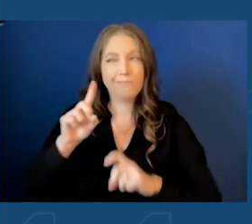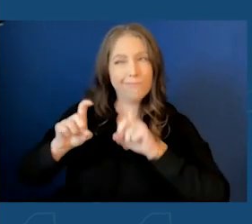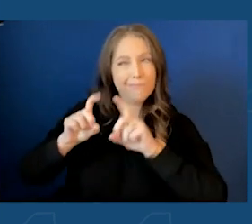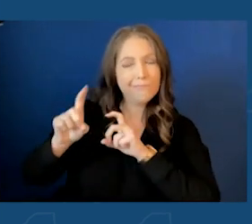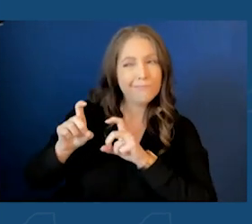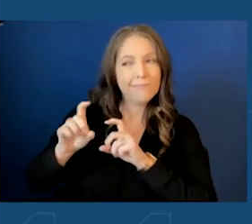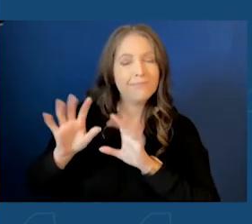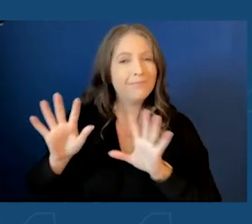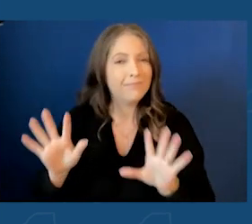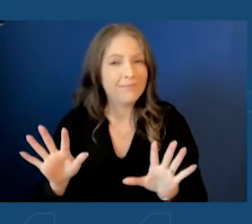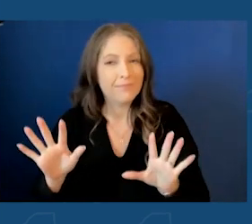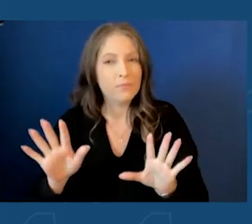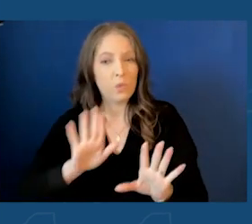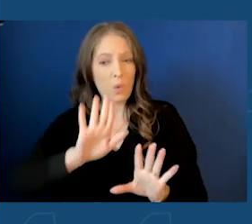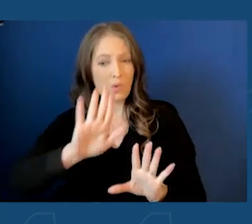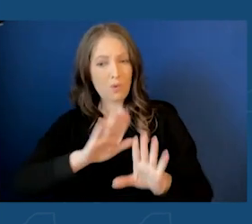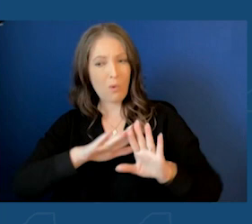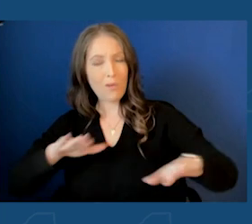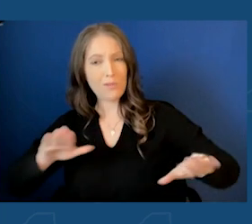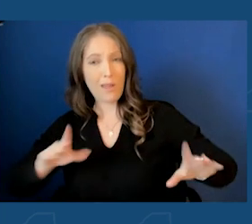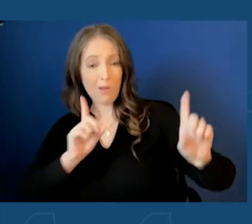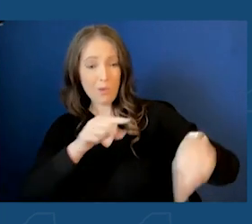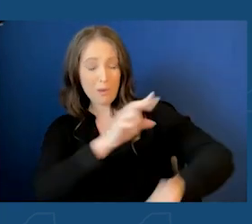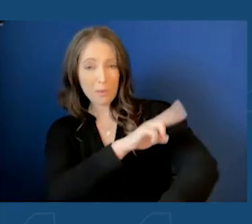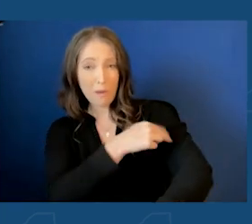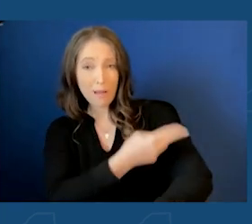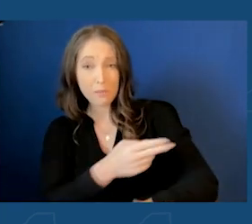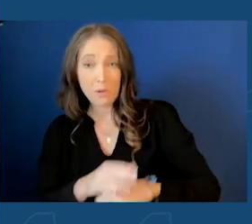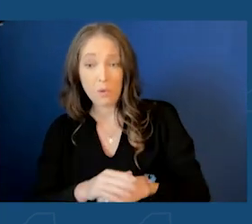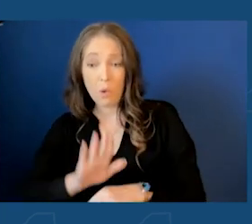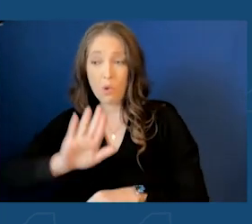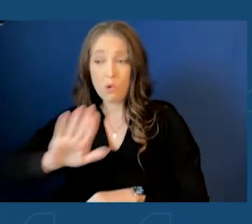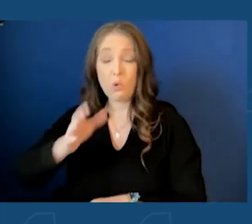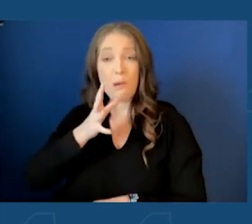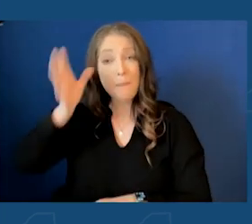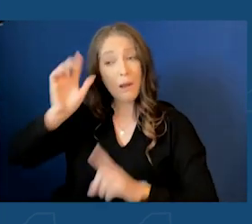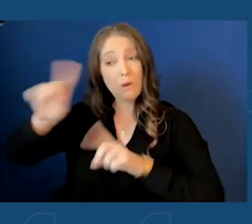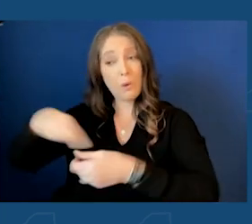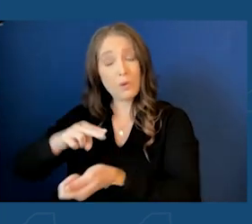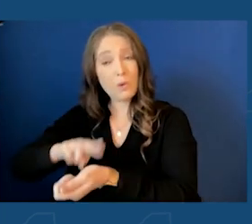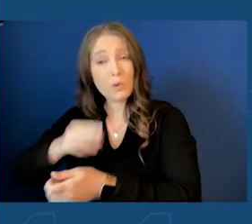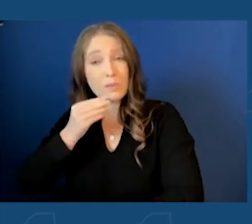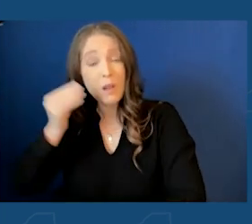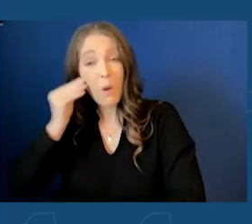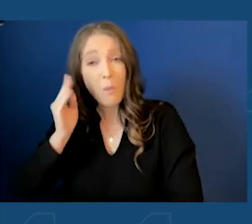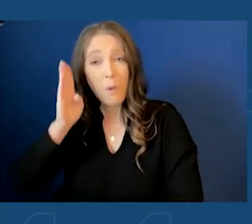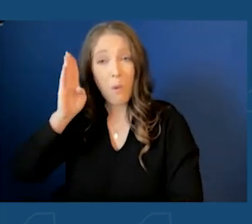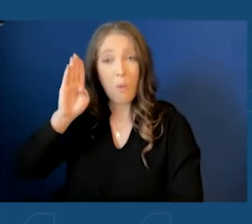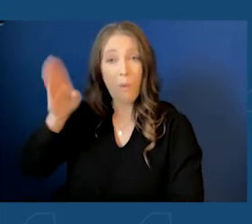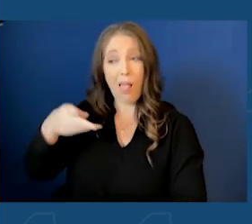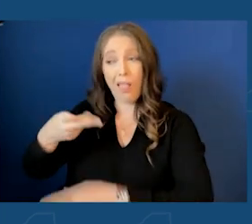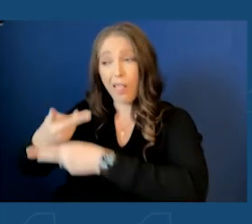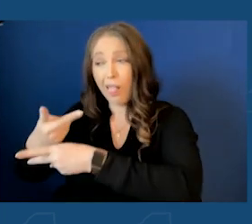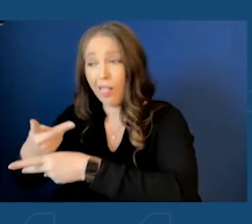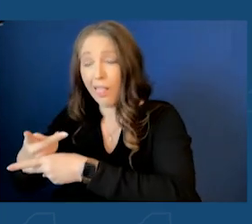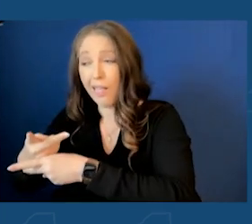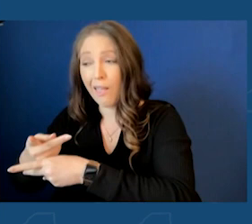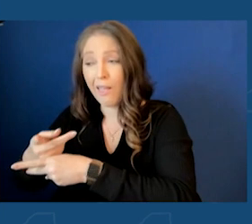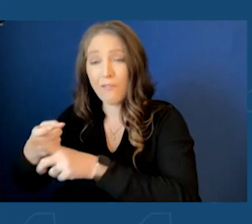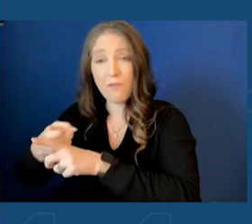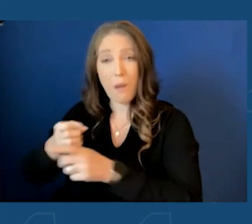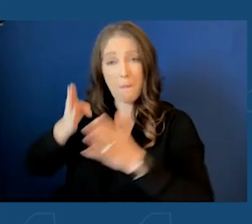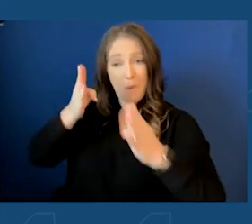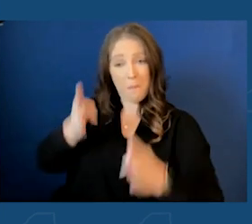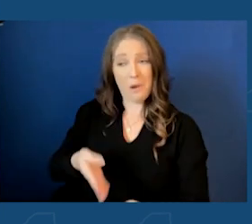that your child going into a hospital or your parent going to a nursing home would be attended to by someone who could actually give them the COVID